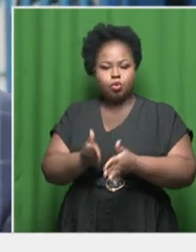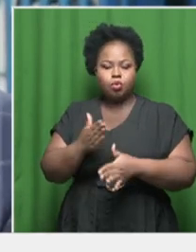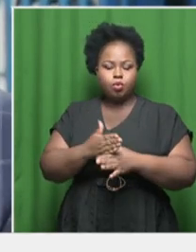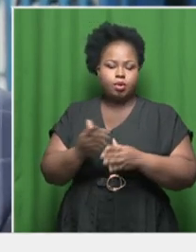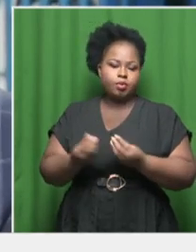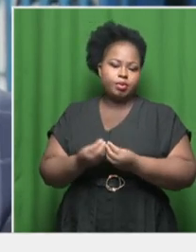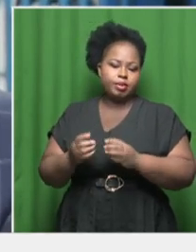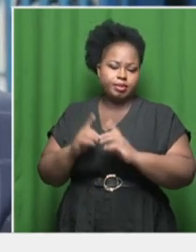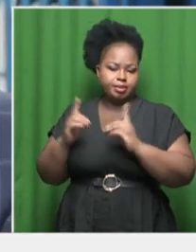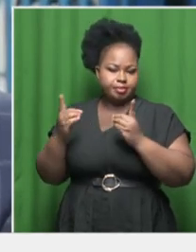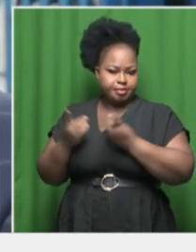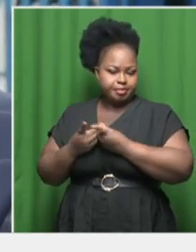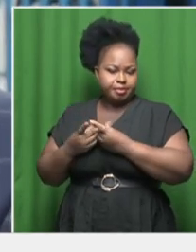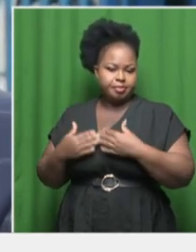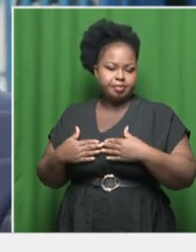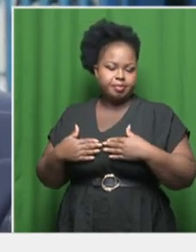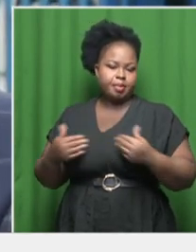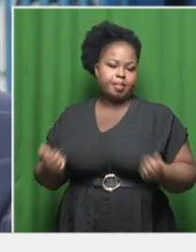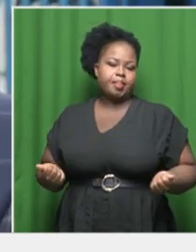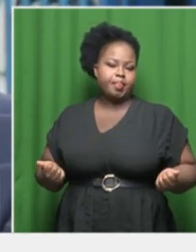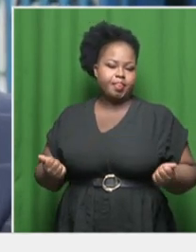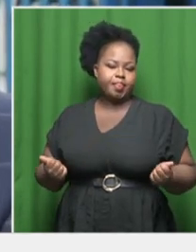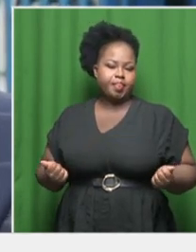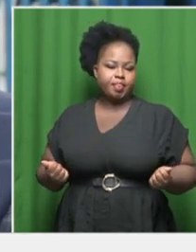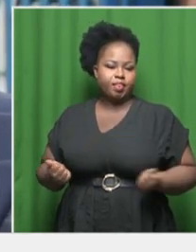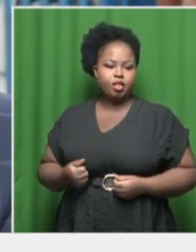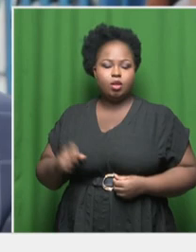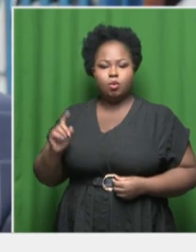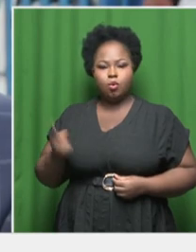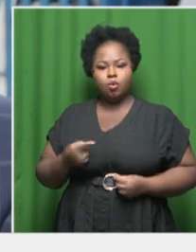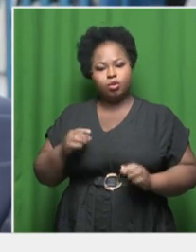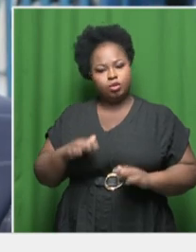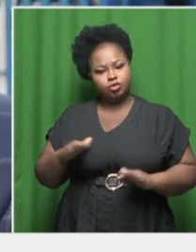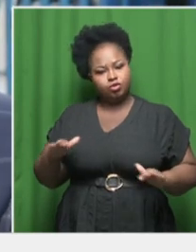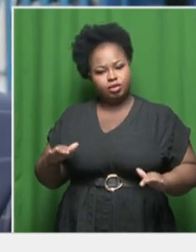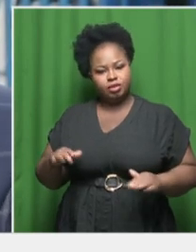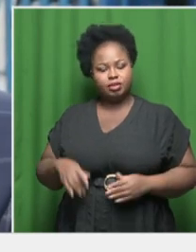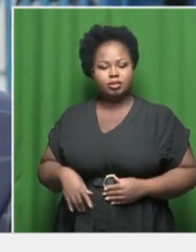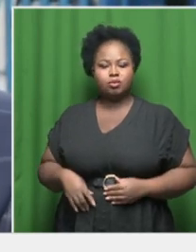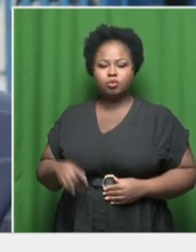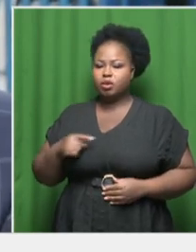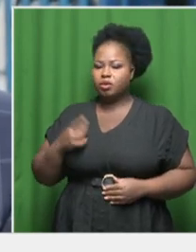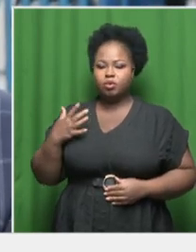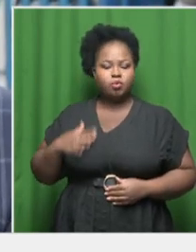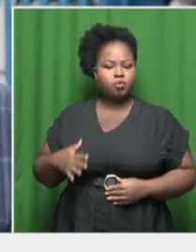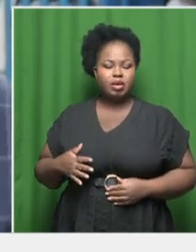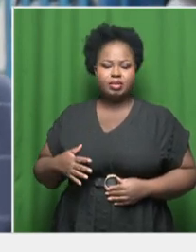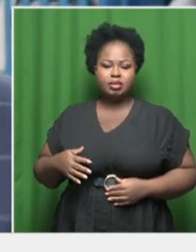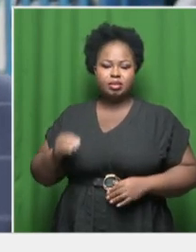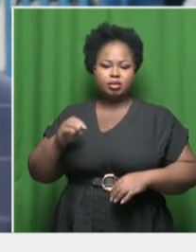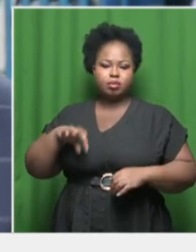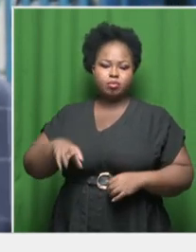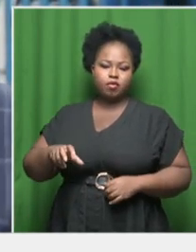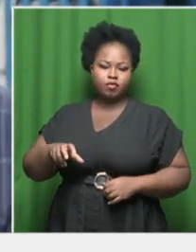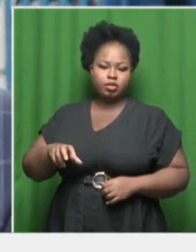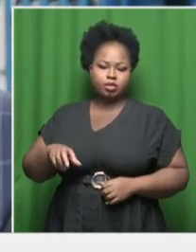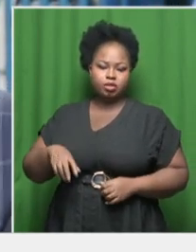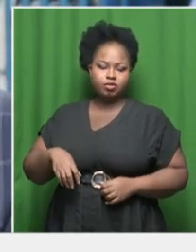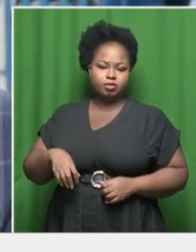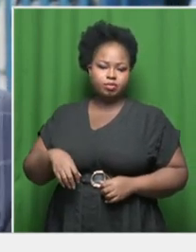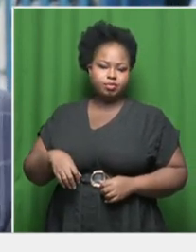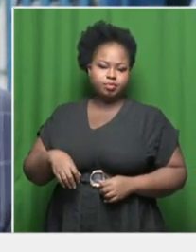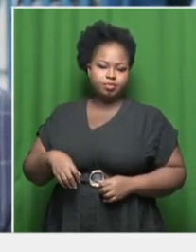team with health to make sure we vaccinate all the children so that we cannot have a crisis in the province of